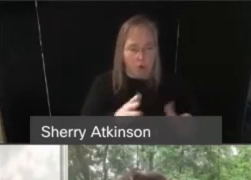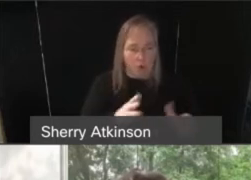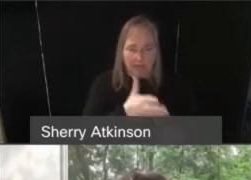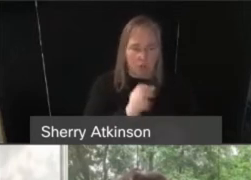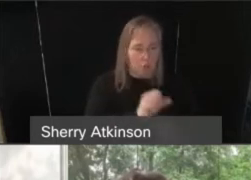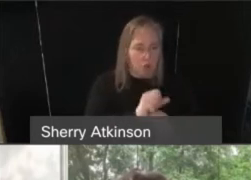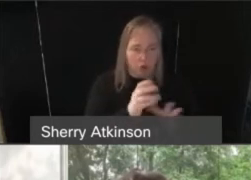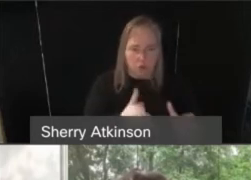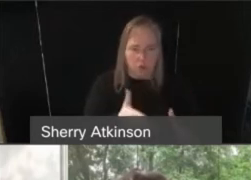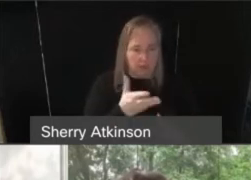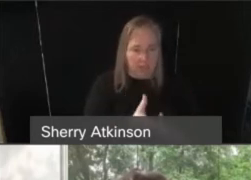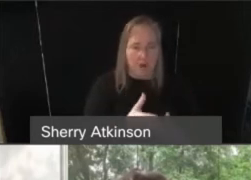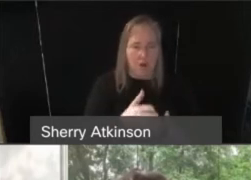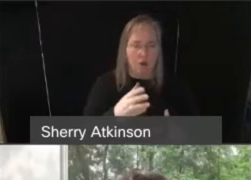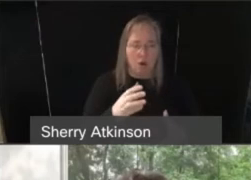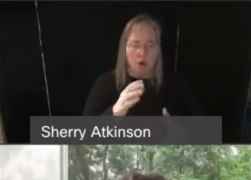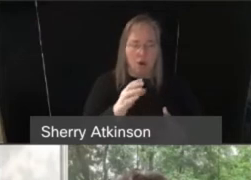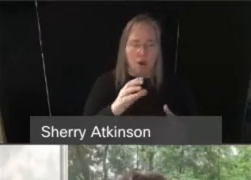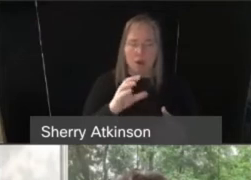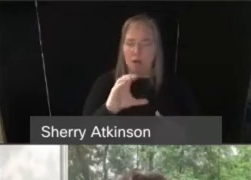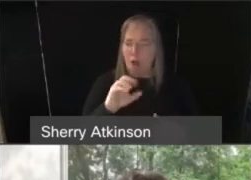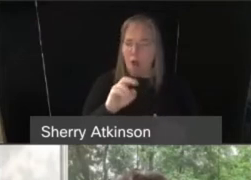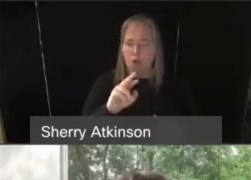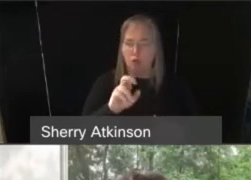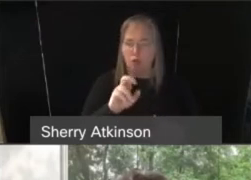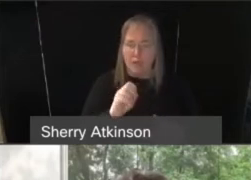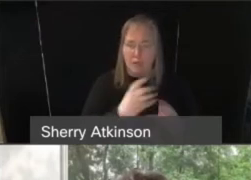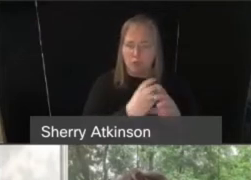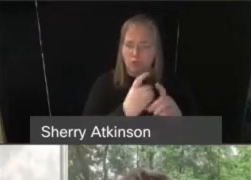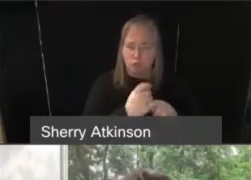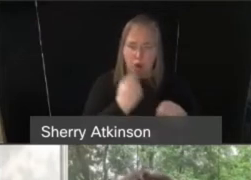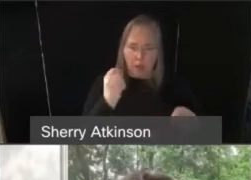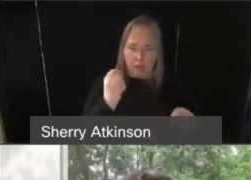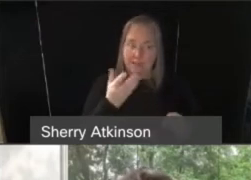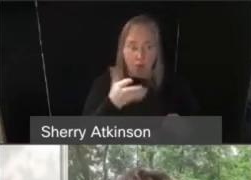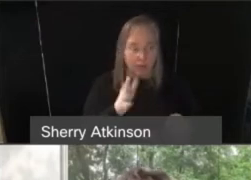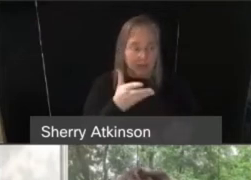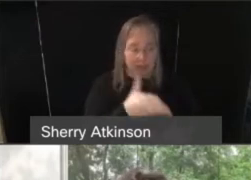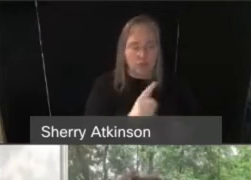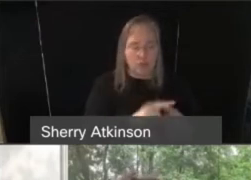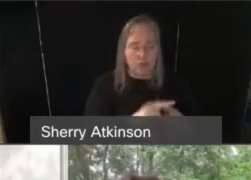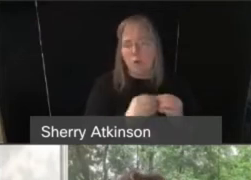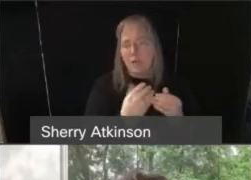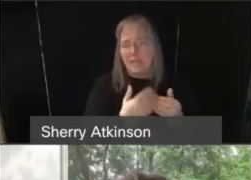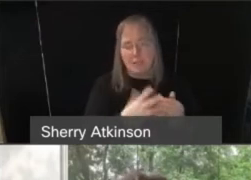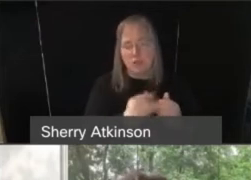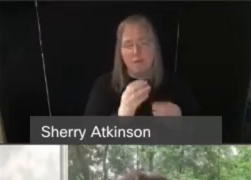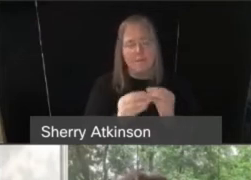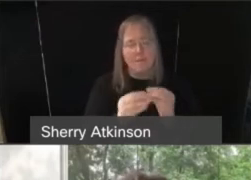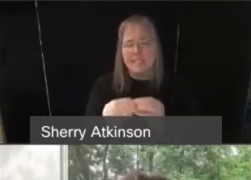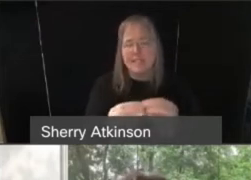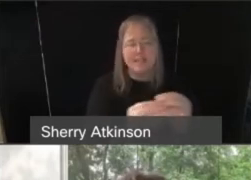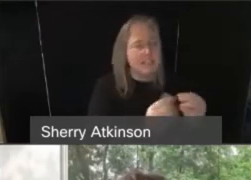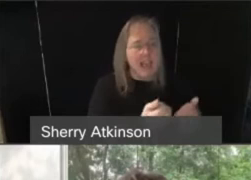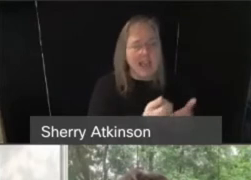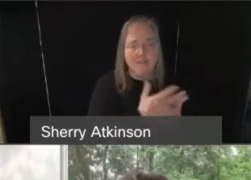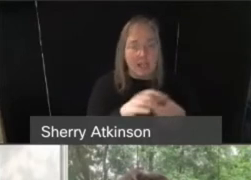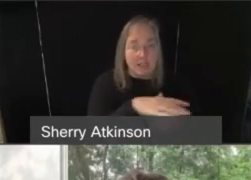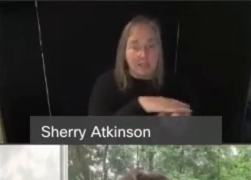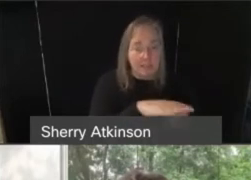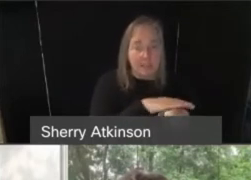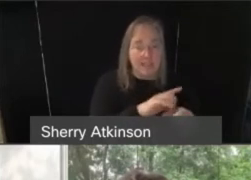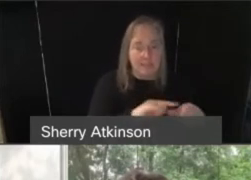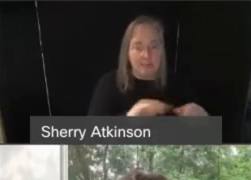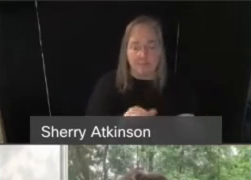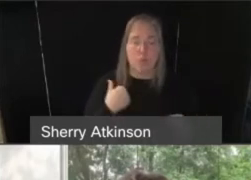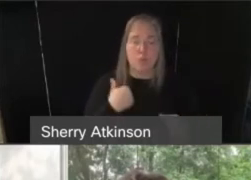much easier for us to fix it while we're there rather than, like, go to a different neighborhood and come back to the same neighborhood all over again. So we try to go, like,